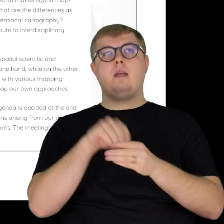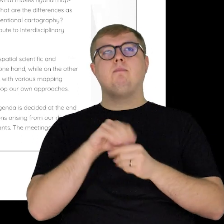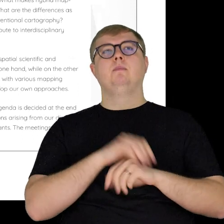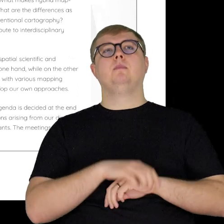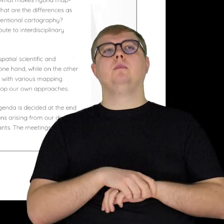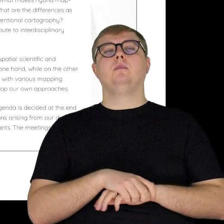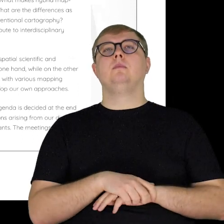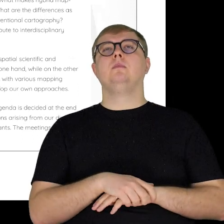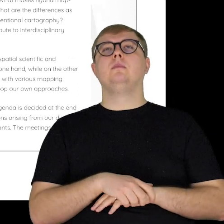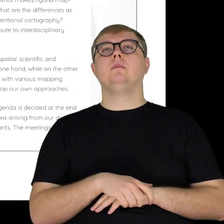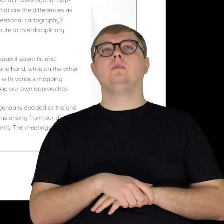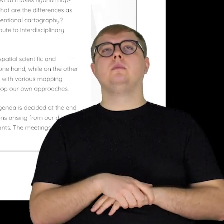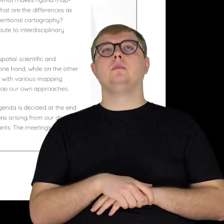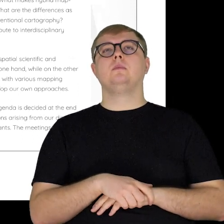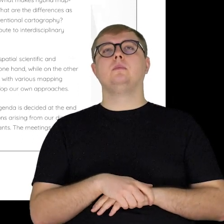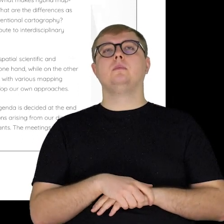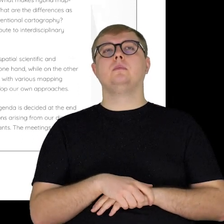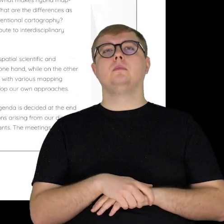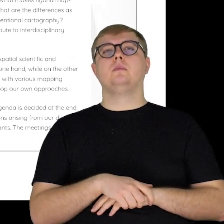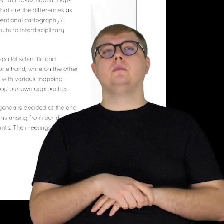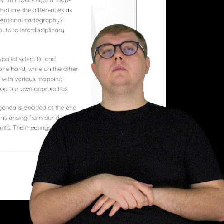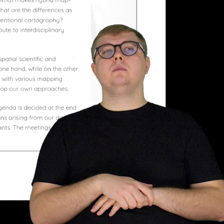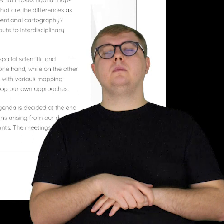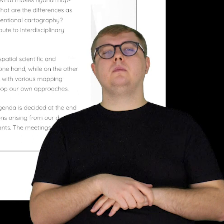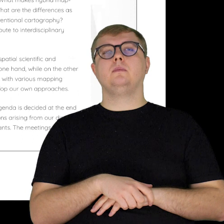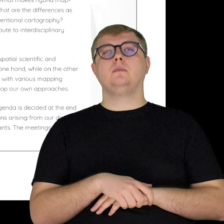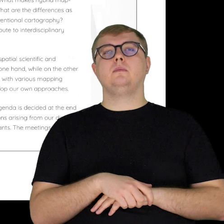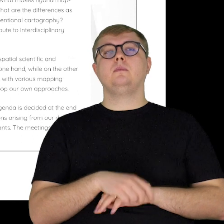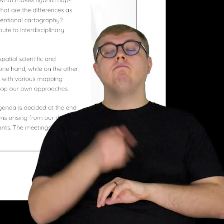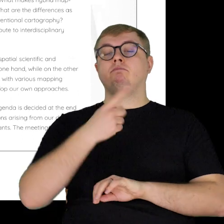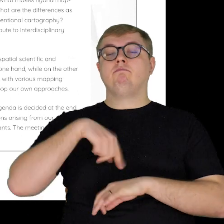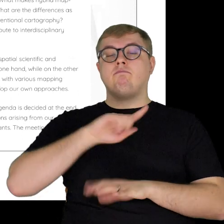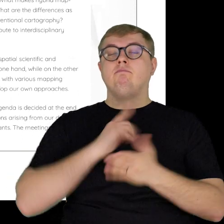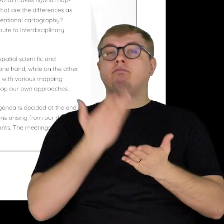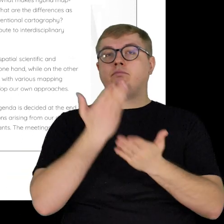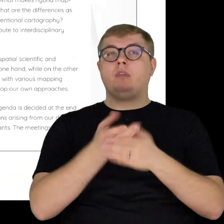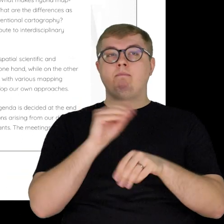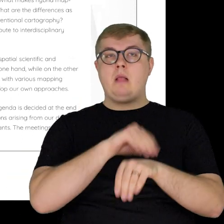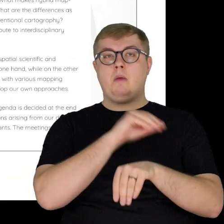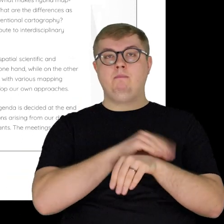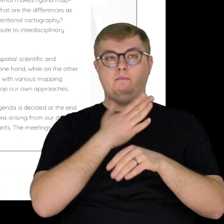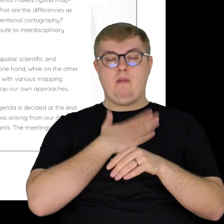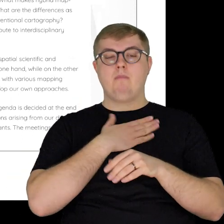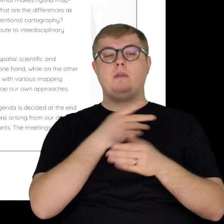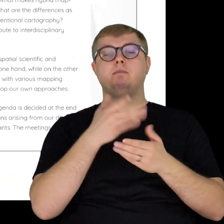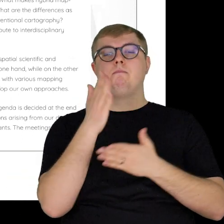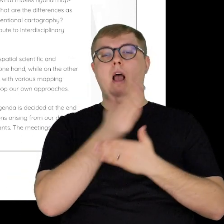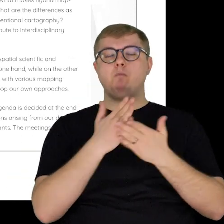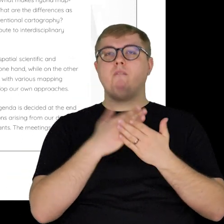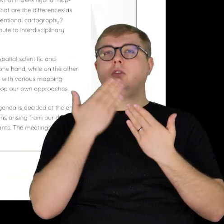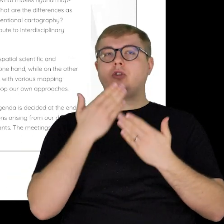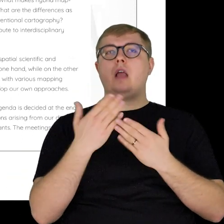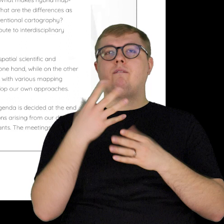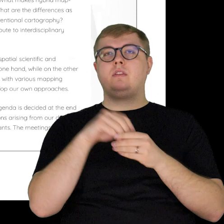So our proposed methodology brings together mappings tool from architecture and planning with methodologies from the